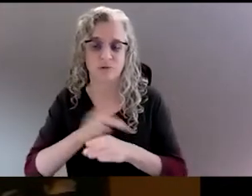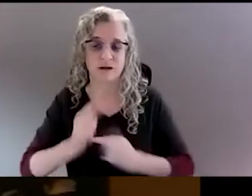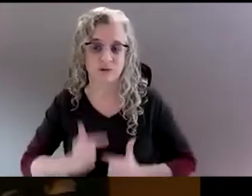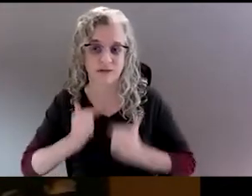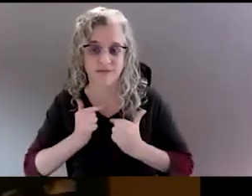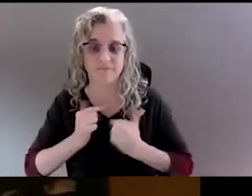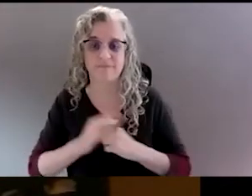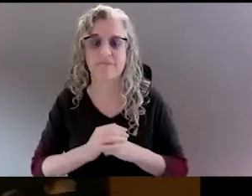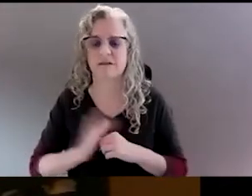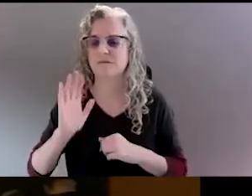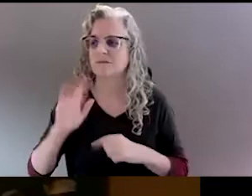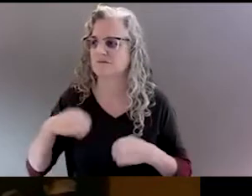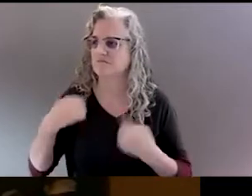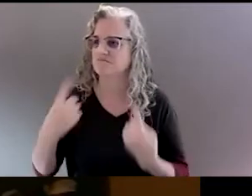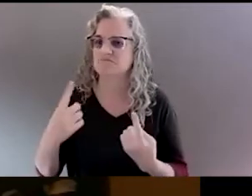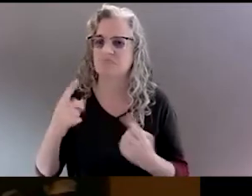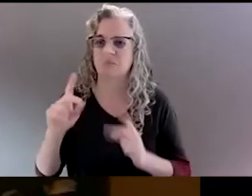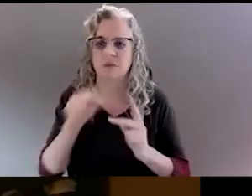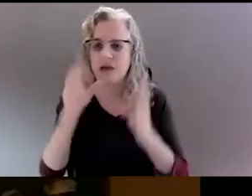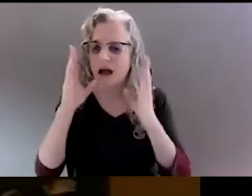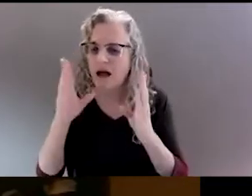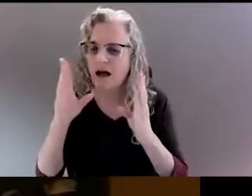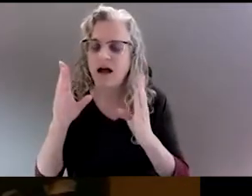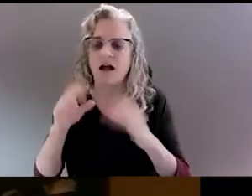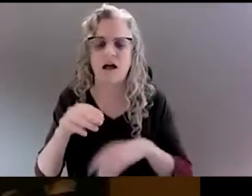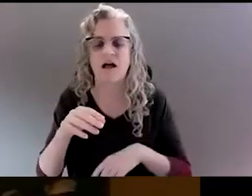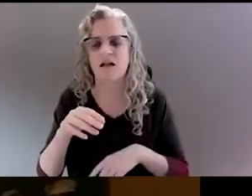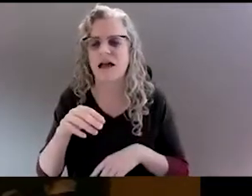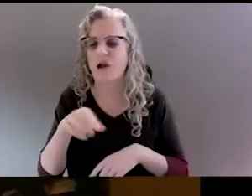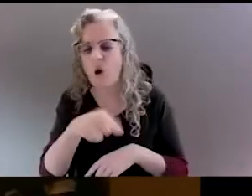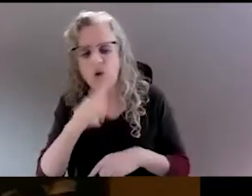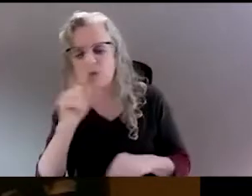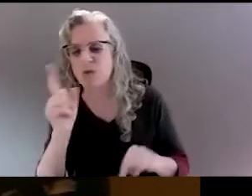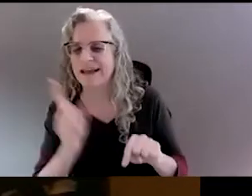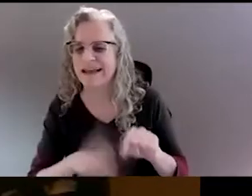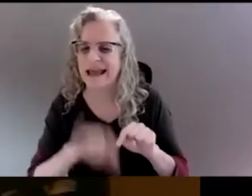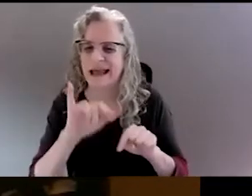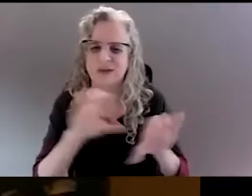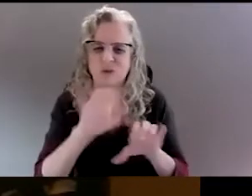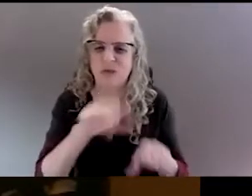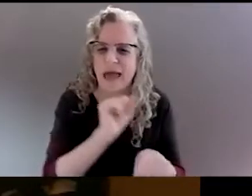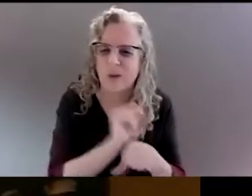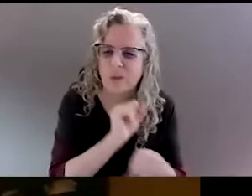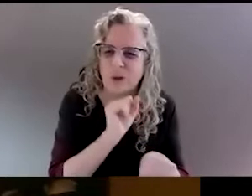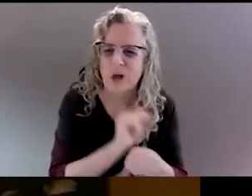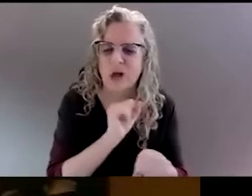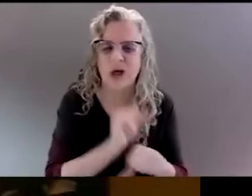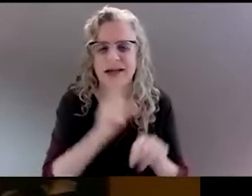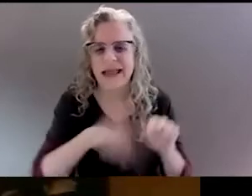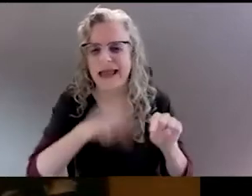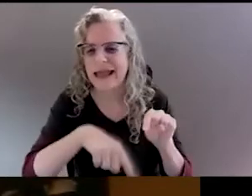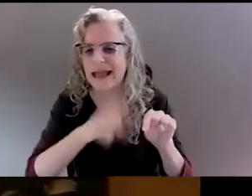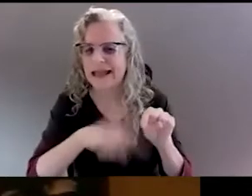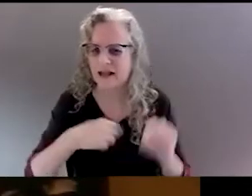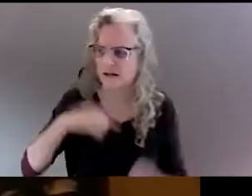that, oh, she can't do the job because she's not capable, even though, hello, I'm right here, you're talking about me.